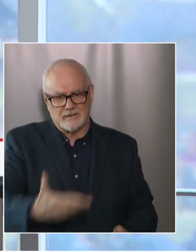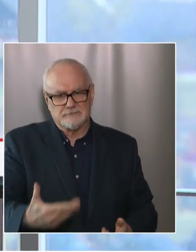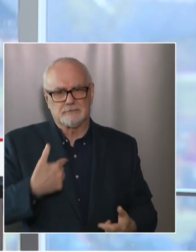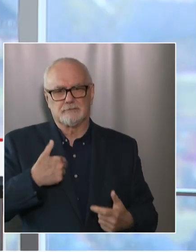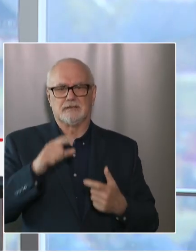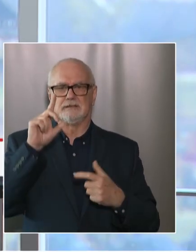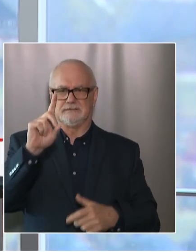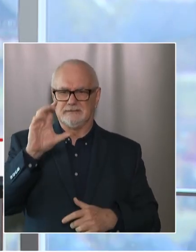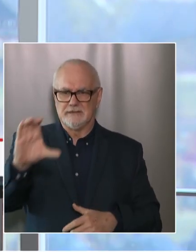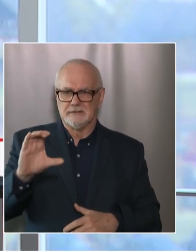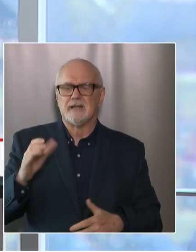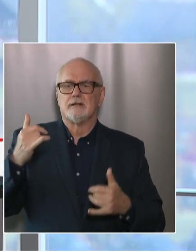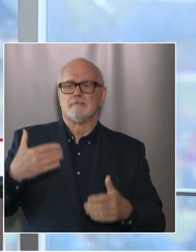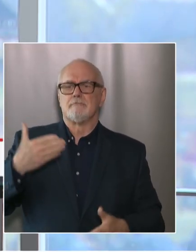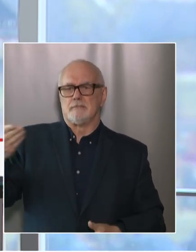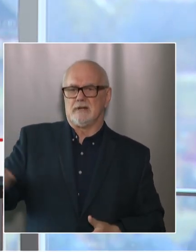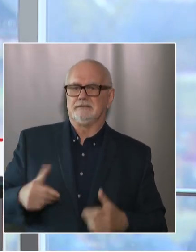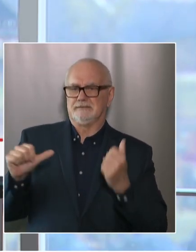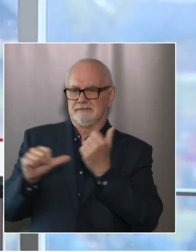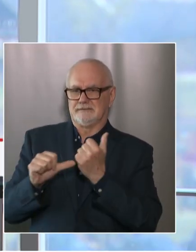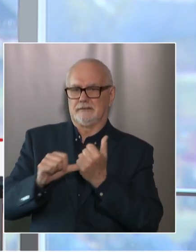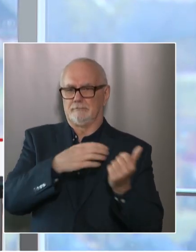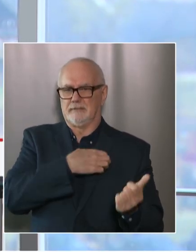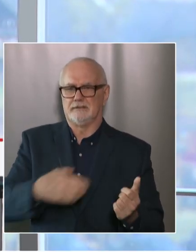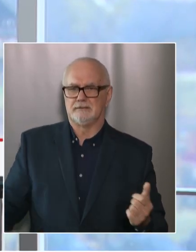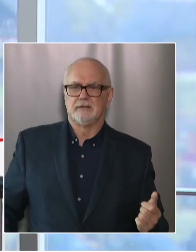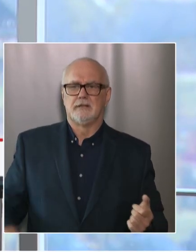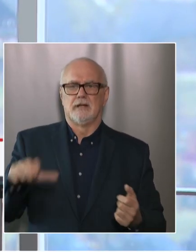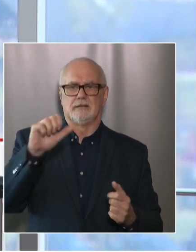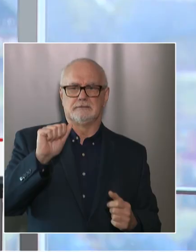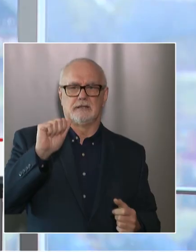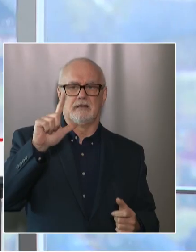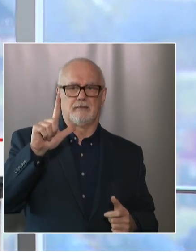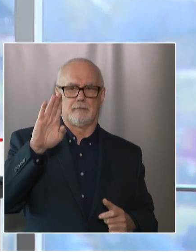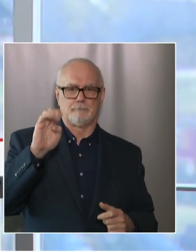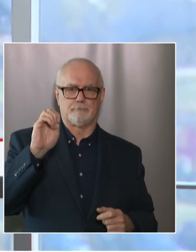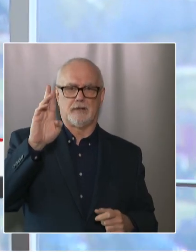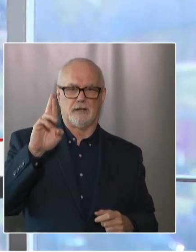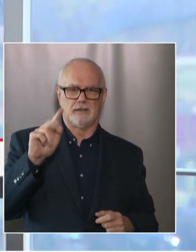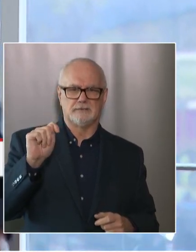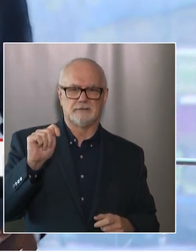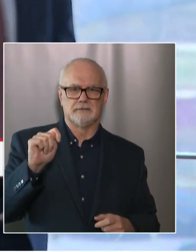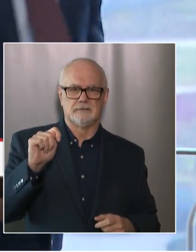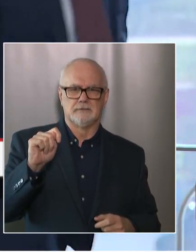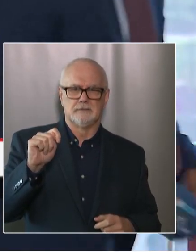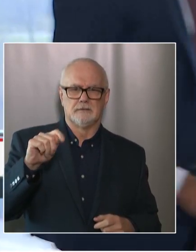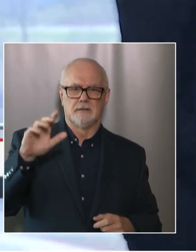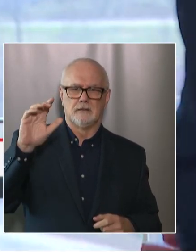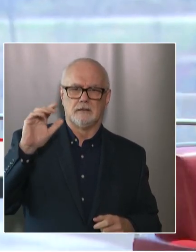for Planning and Economic Development, Nina Albert. Thank you. Thanks so much.